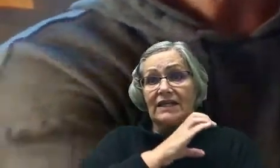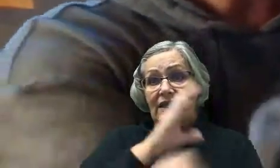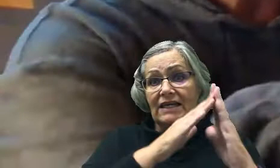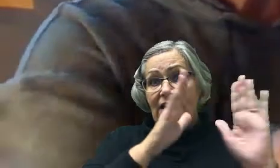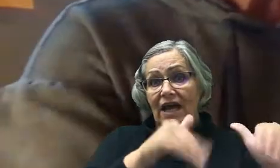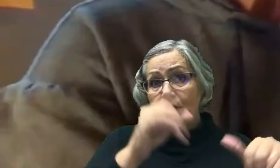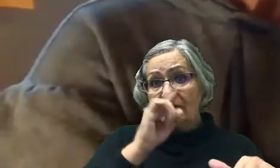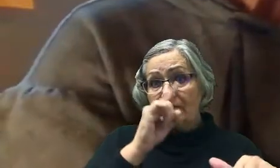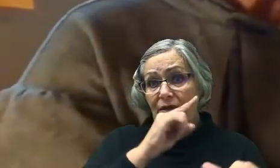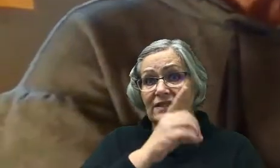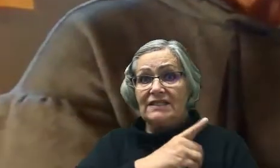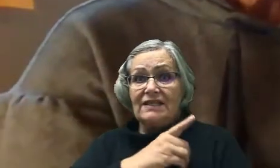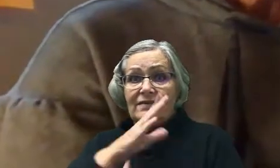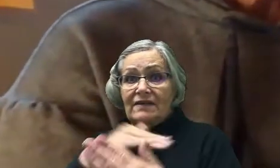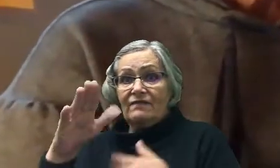mouse.